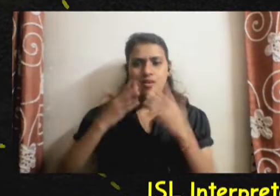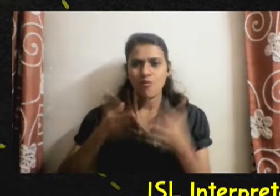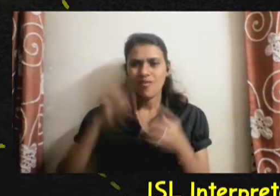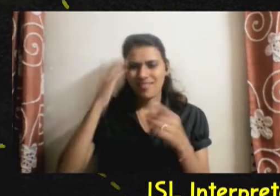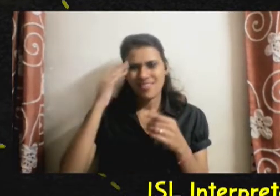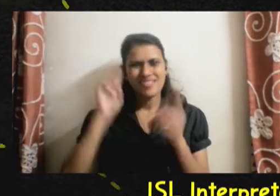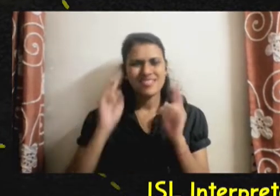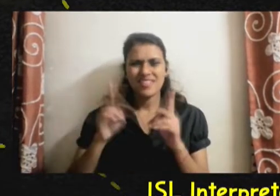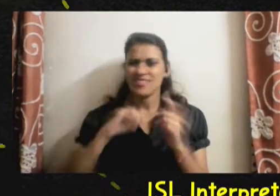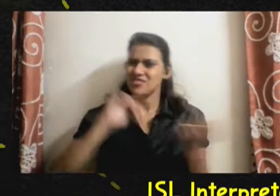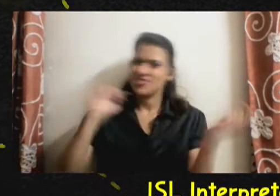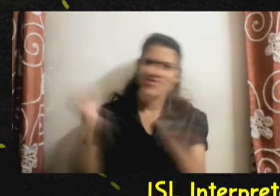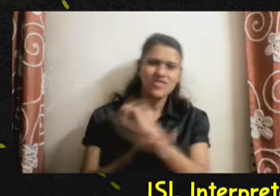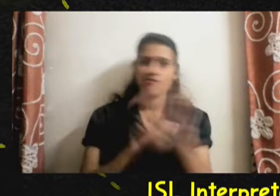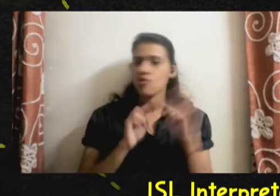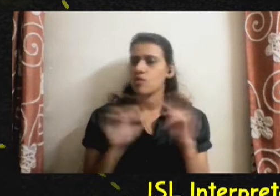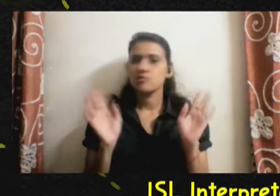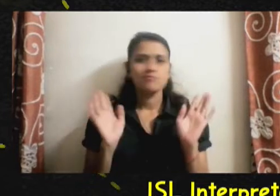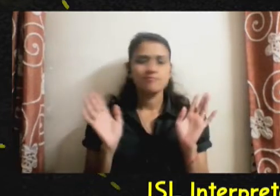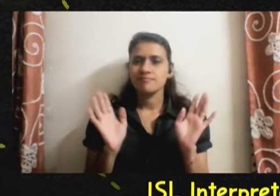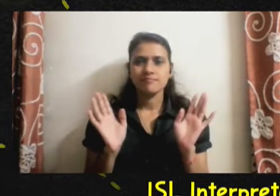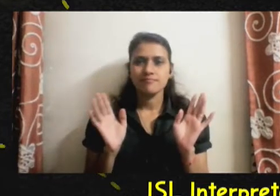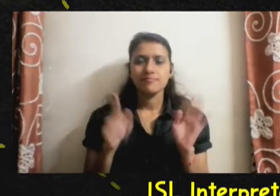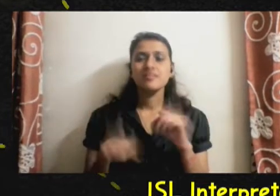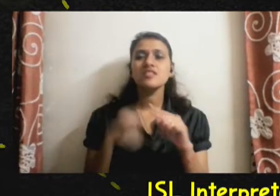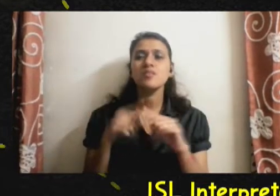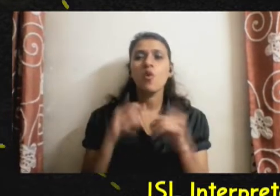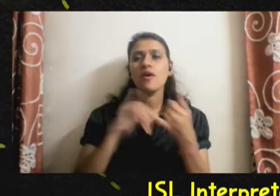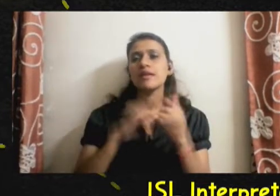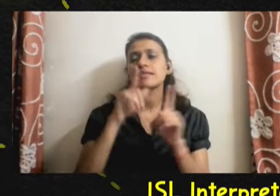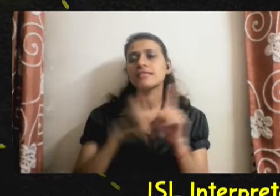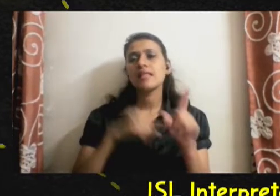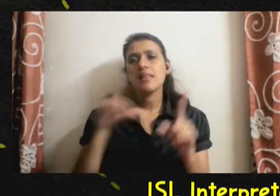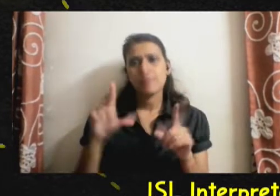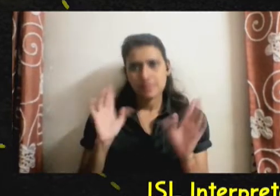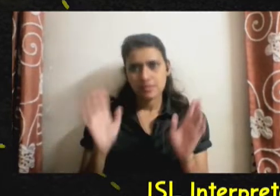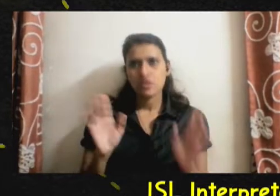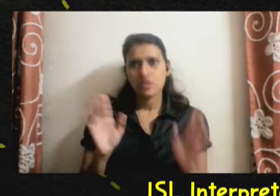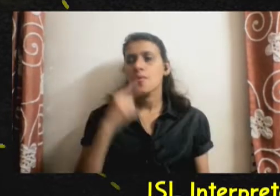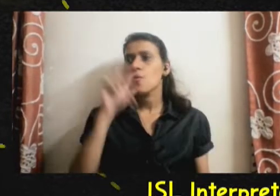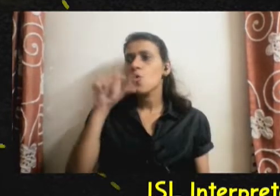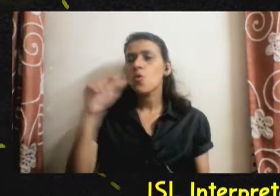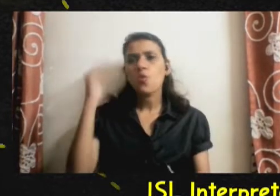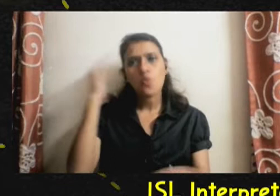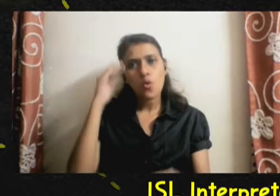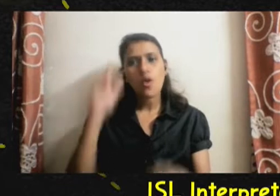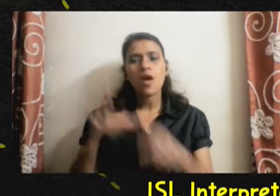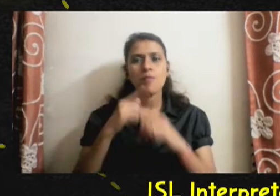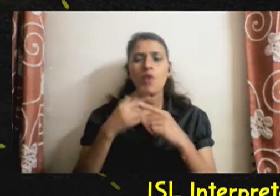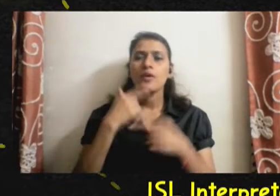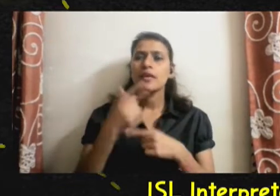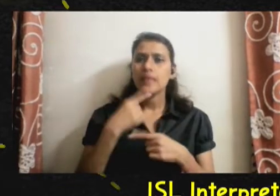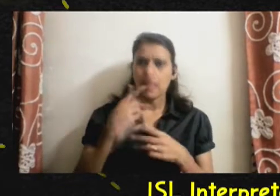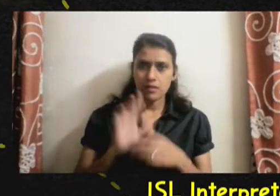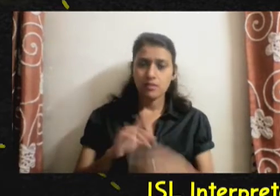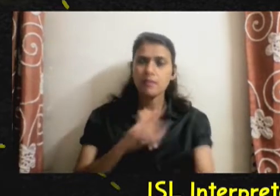about we know, we tell you. Whereas, what has been fascinating, I think, for us at Kahi and Kahi Baatein has been that the question, and